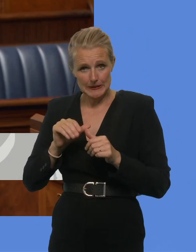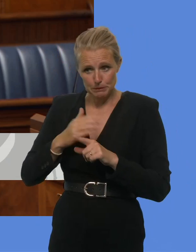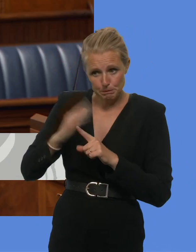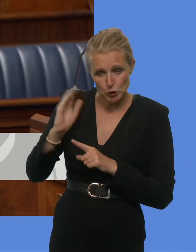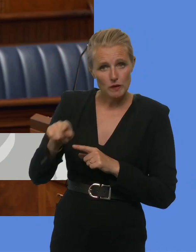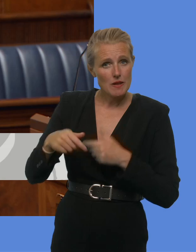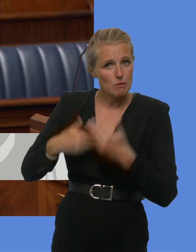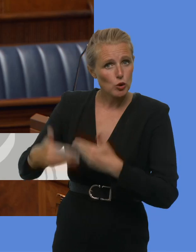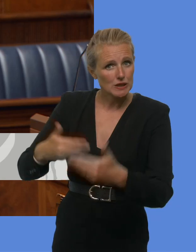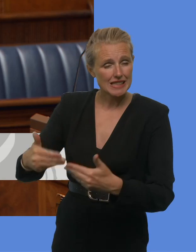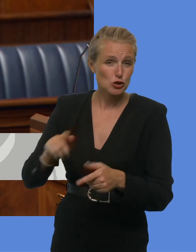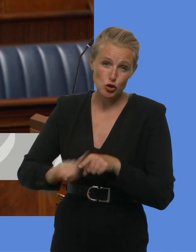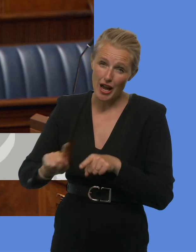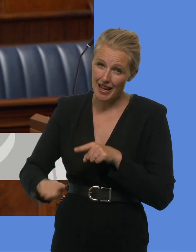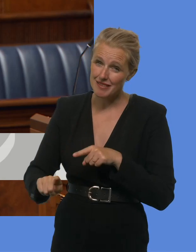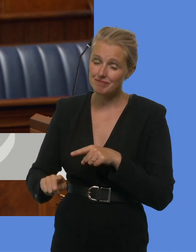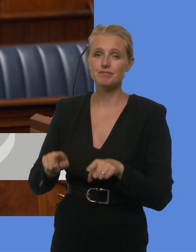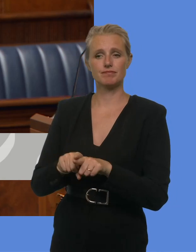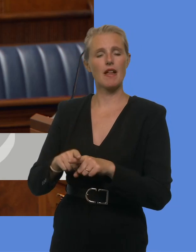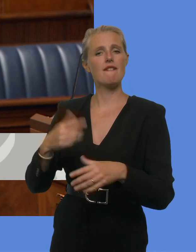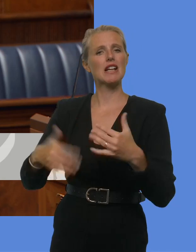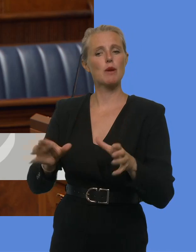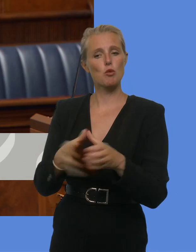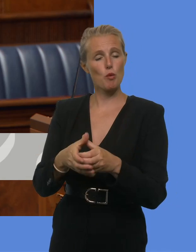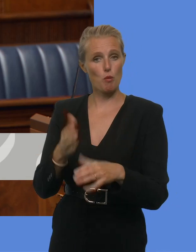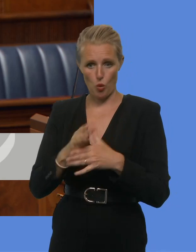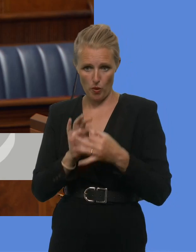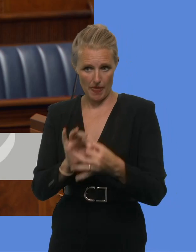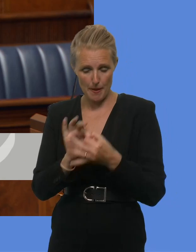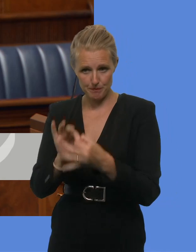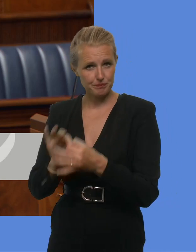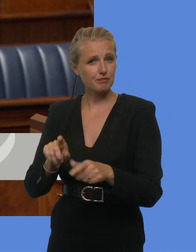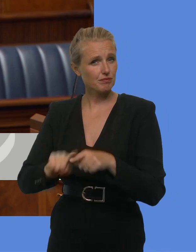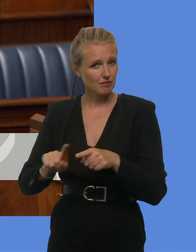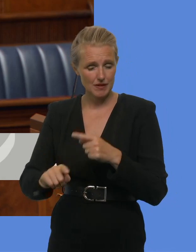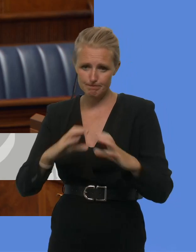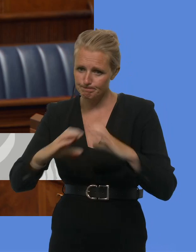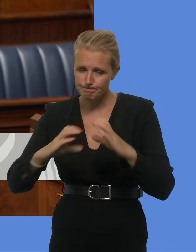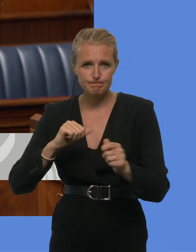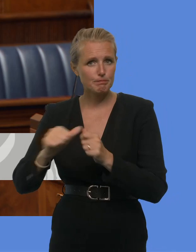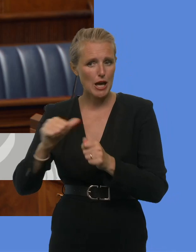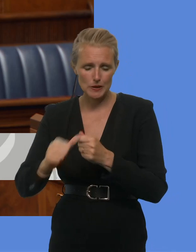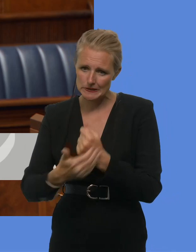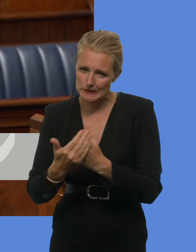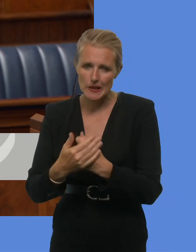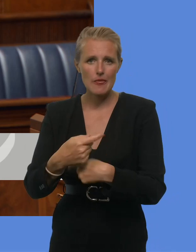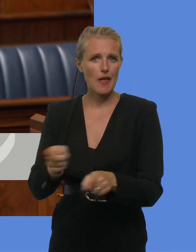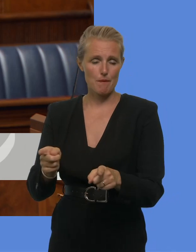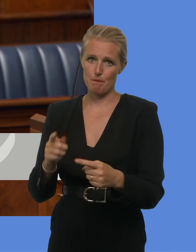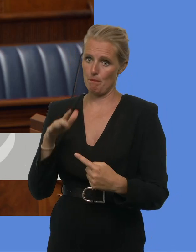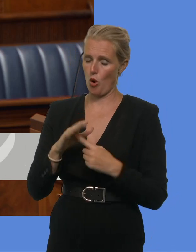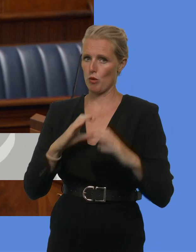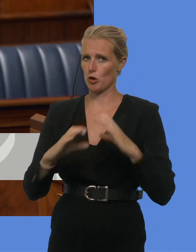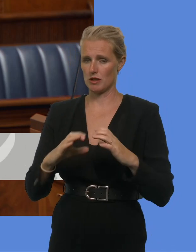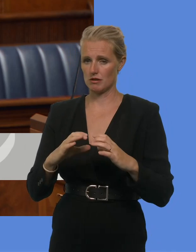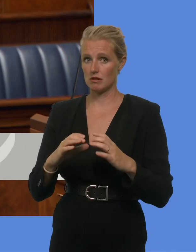speed that up. We've also been working with victims groups on improving the experience and the communication, because that is a big aspect as well. If it's